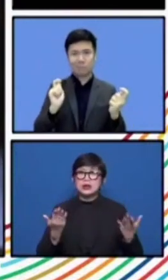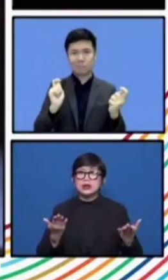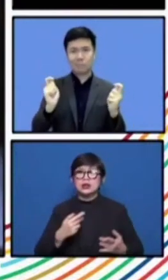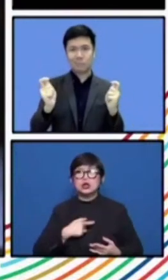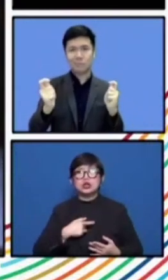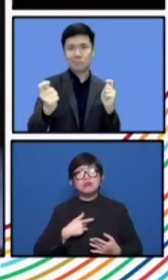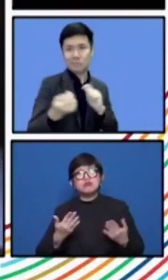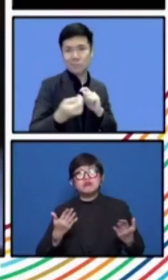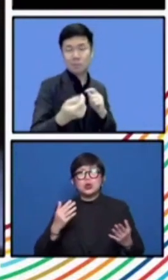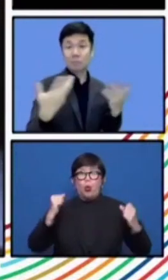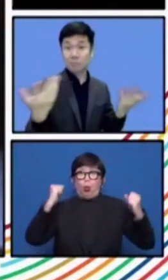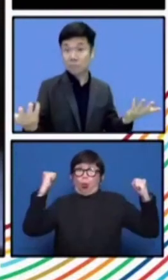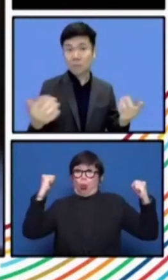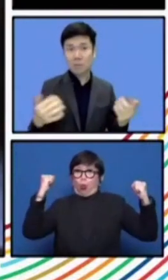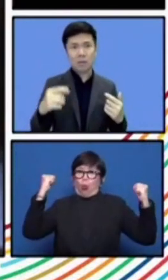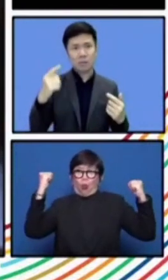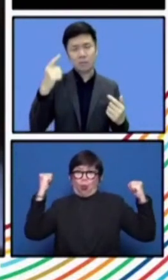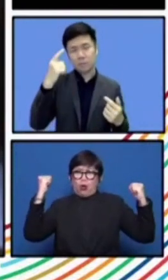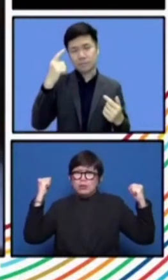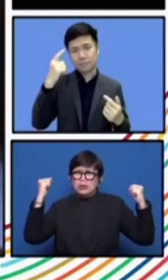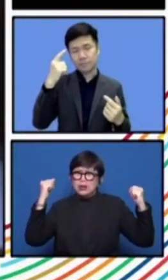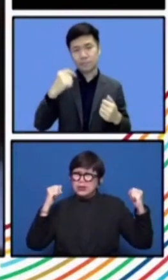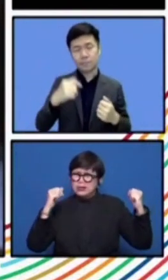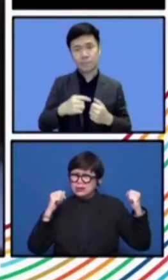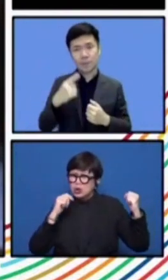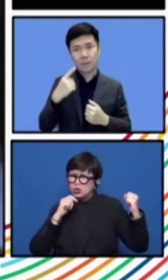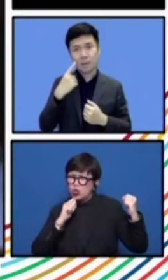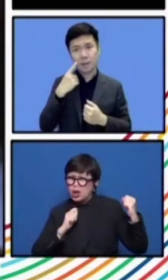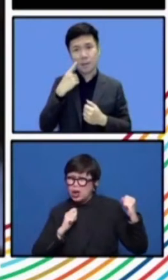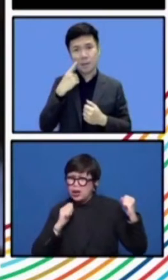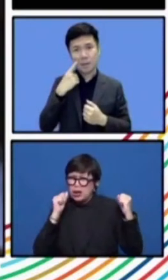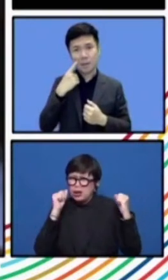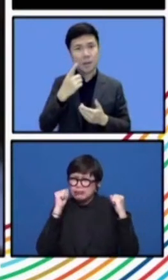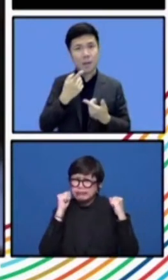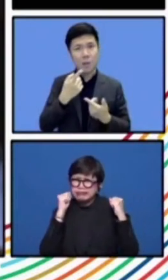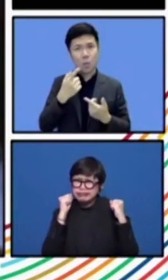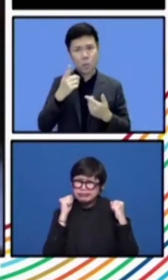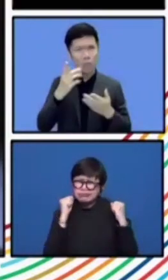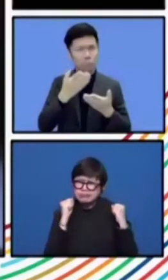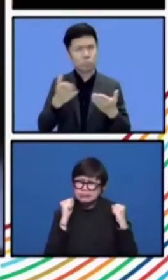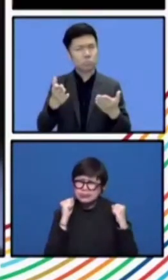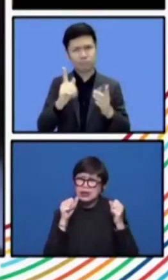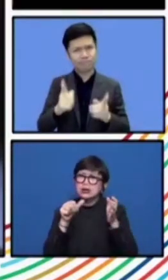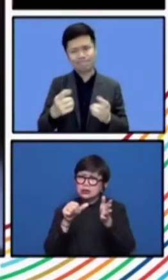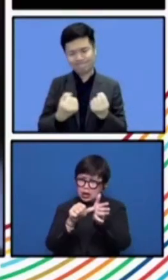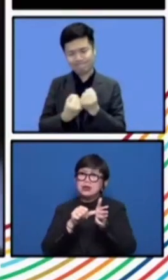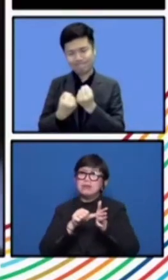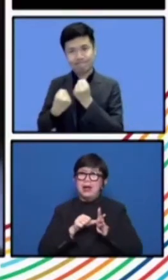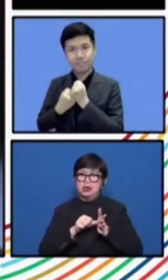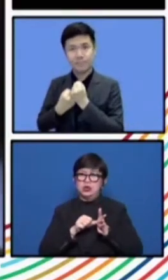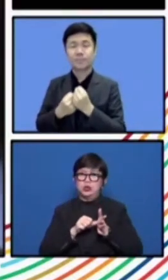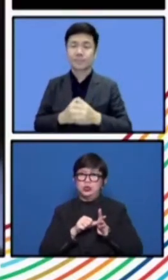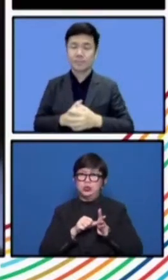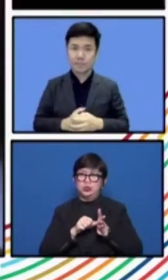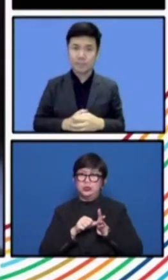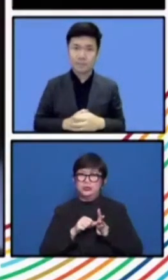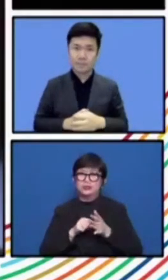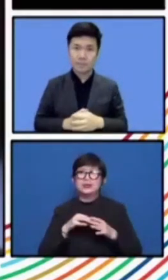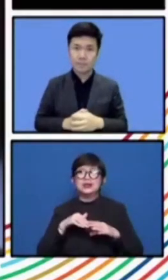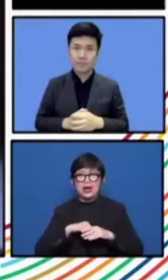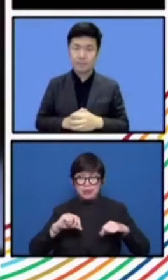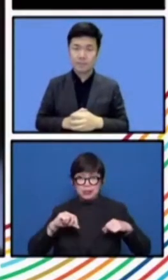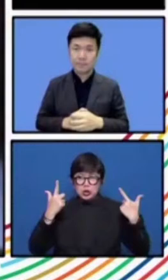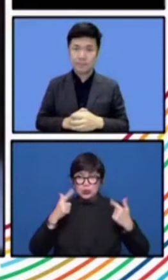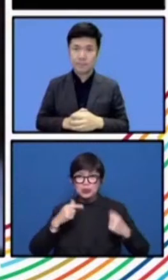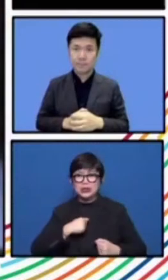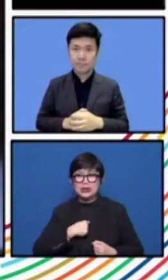the simplest Act of act we perform daily we will need some kind of assistance therefore recognizing this reality the